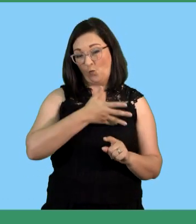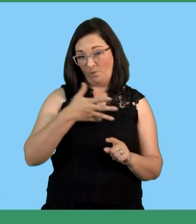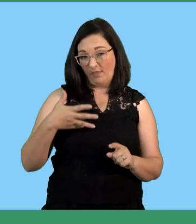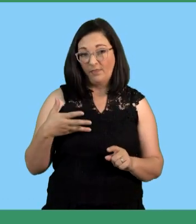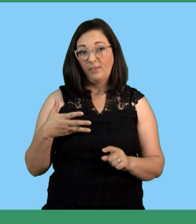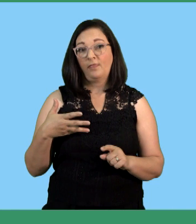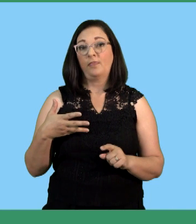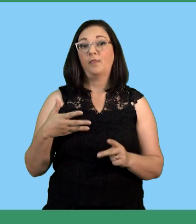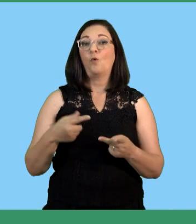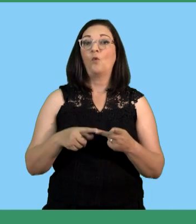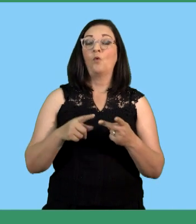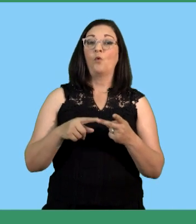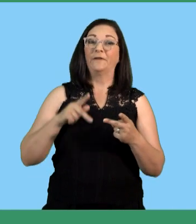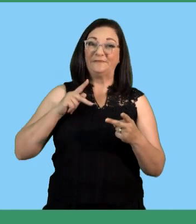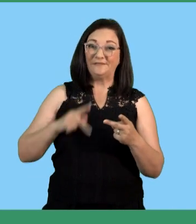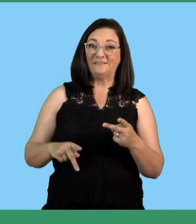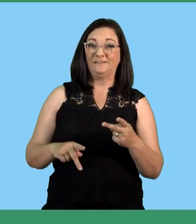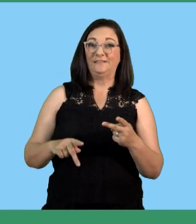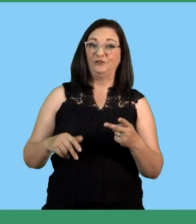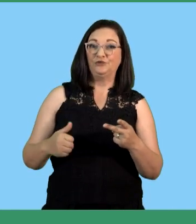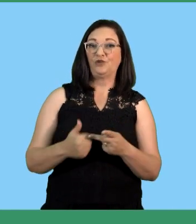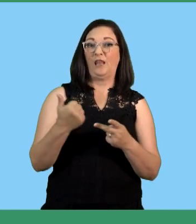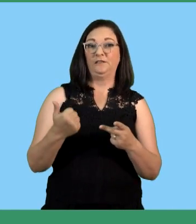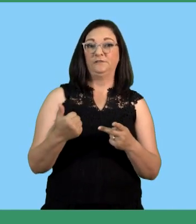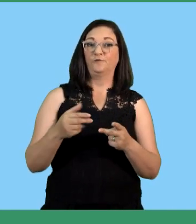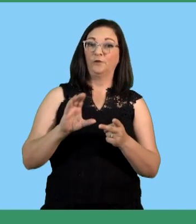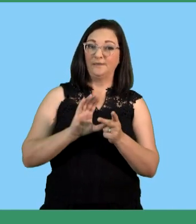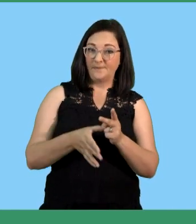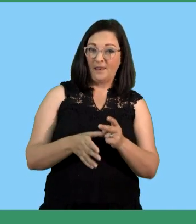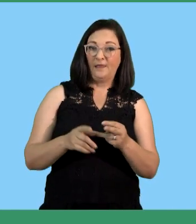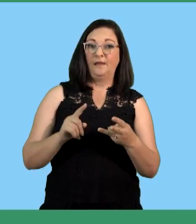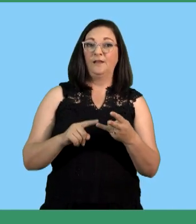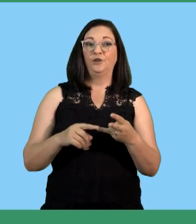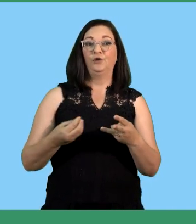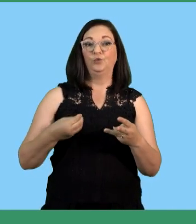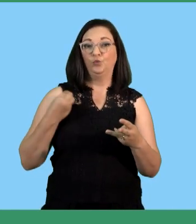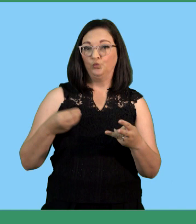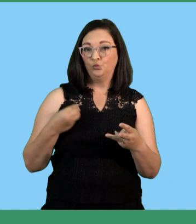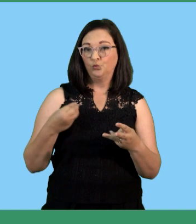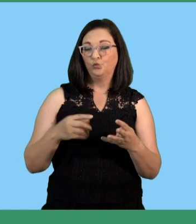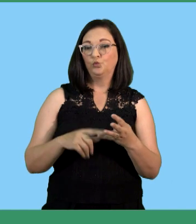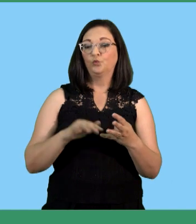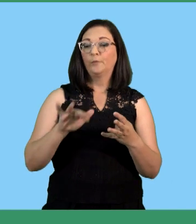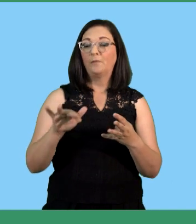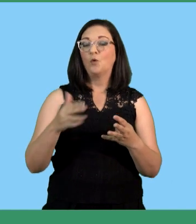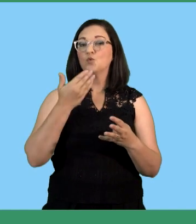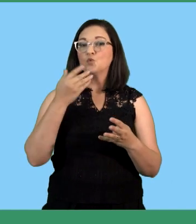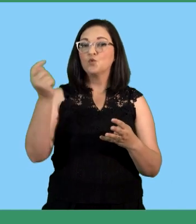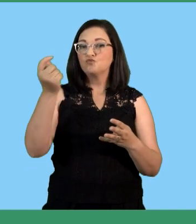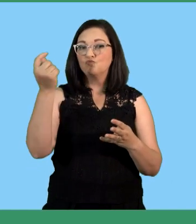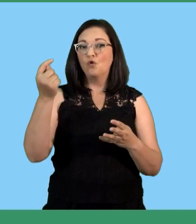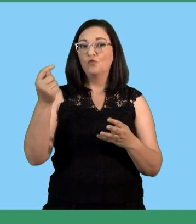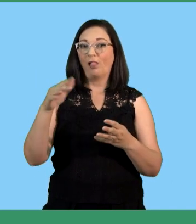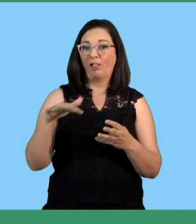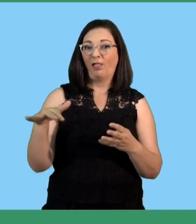We're looking at people who are physically challenged, people with disability. We're looking at the youth. We are looking at people in rural areas to participate